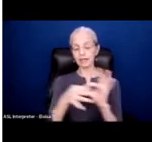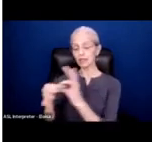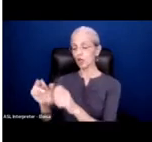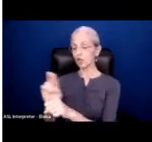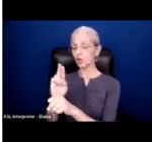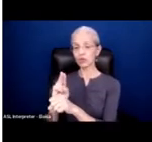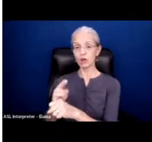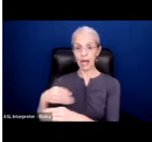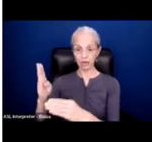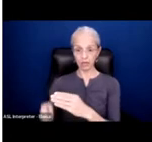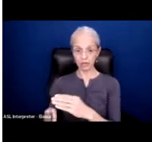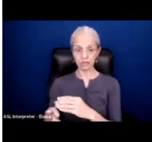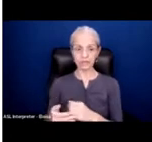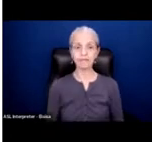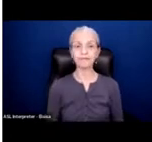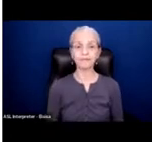please.